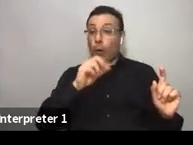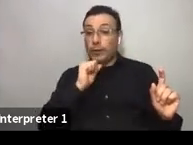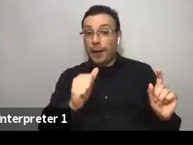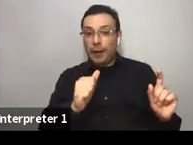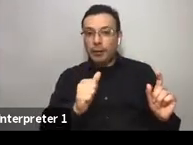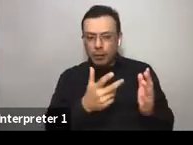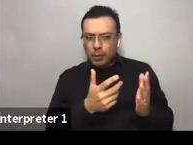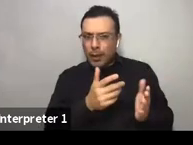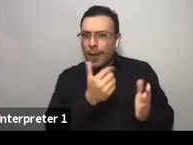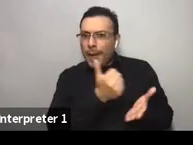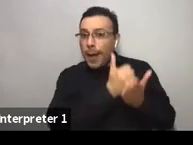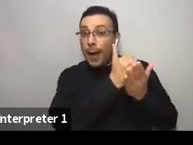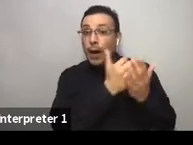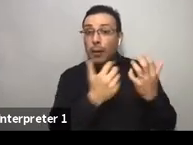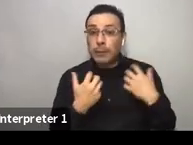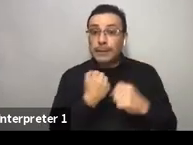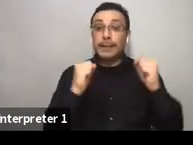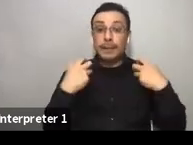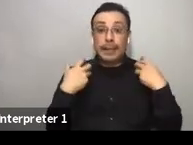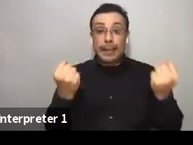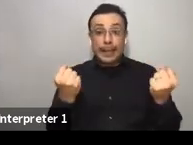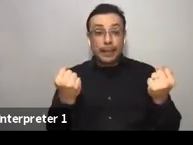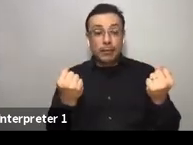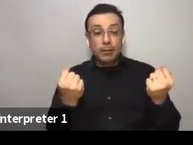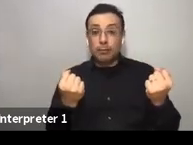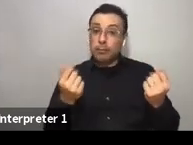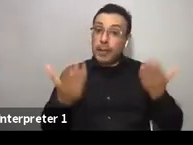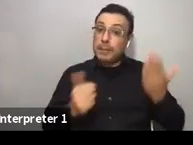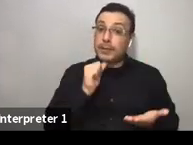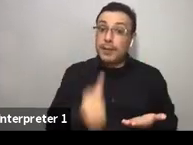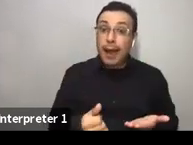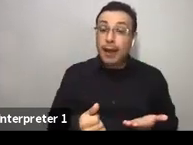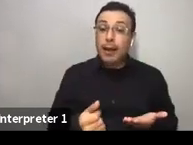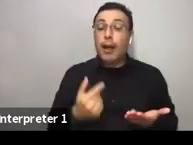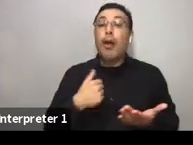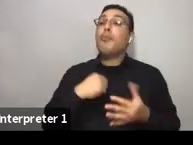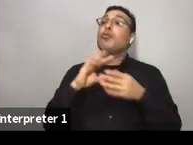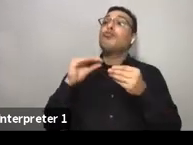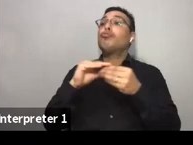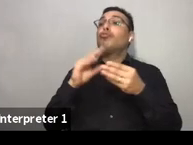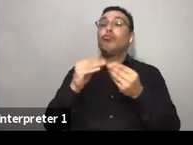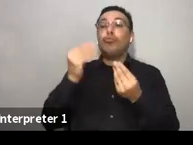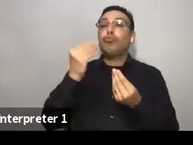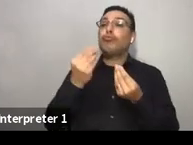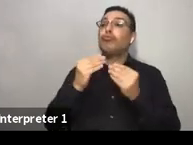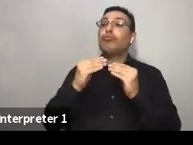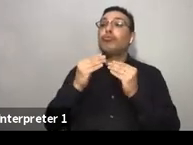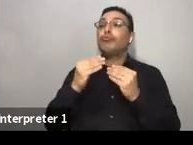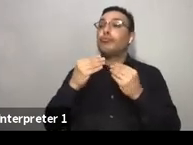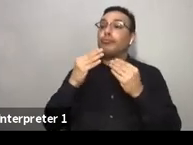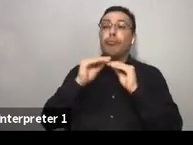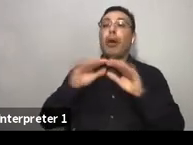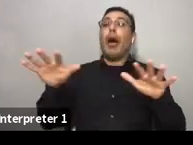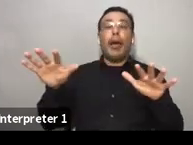information related to seeking our help private, it could compromise their safety. It influences their quality of